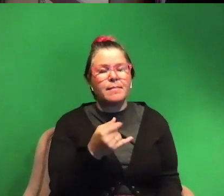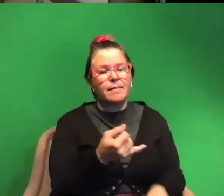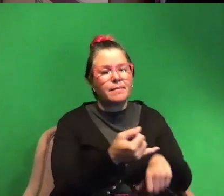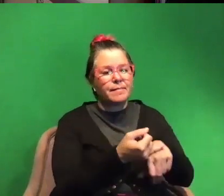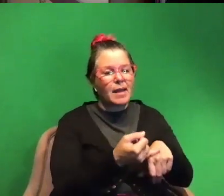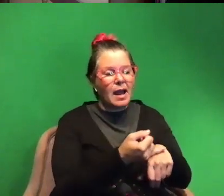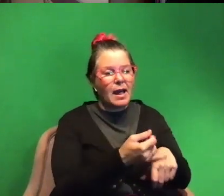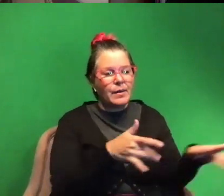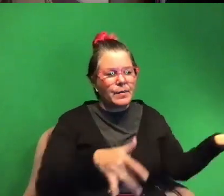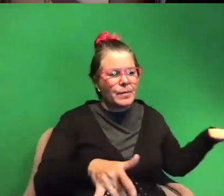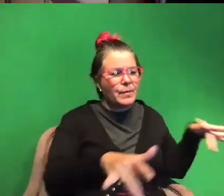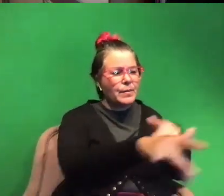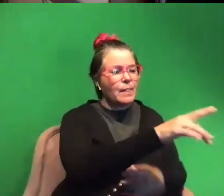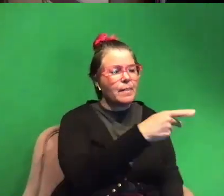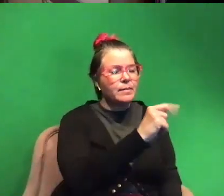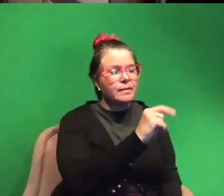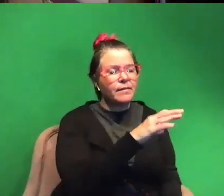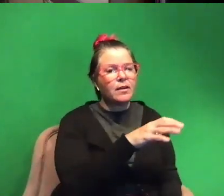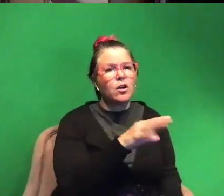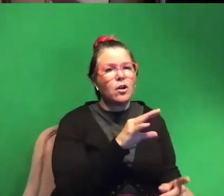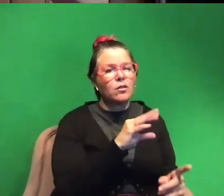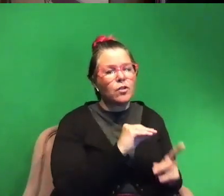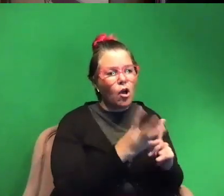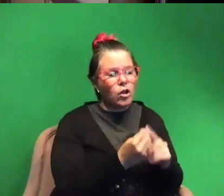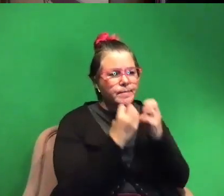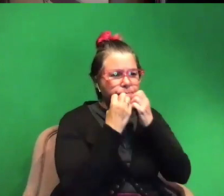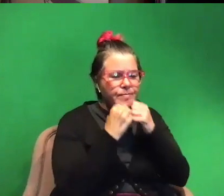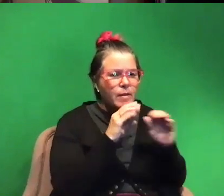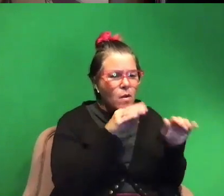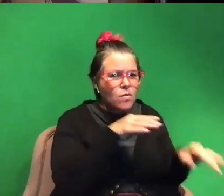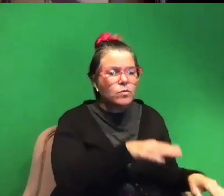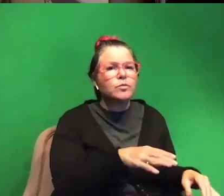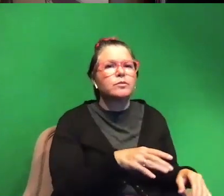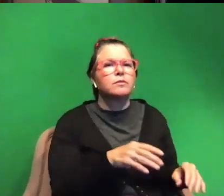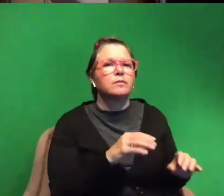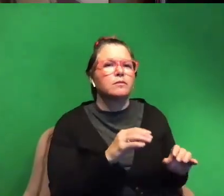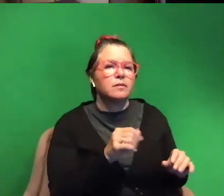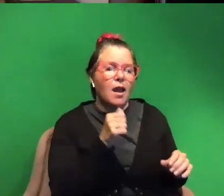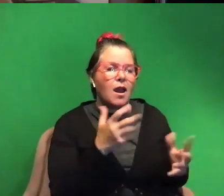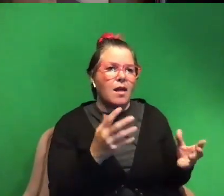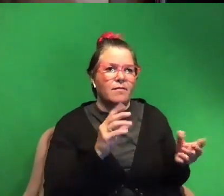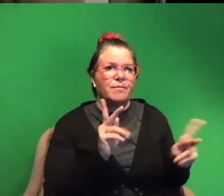Pacific where culturally people really care about their ocean environment and there aren't a ton of population,